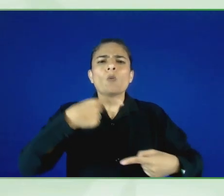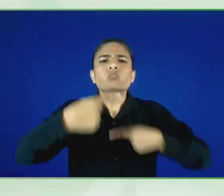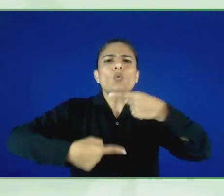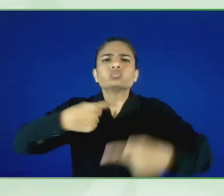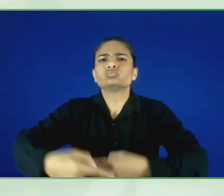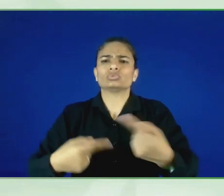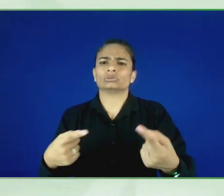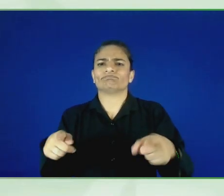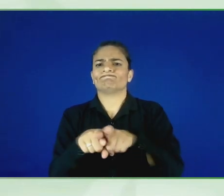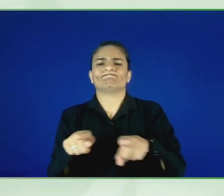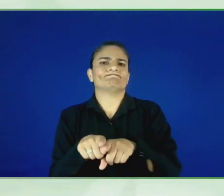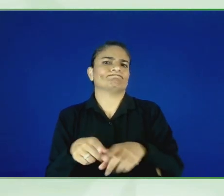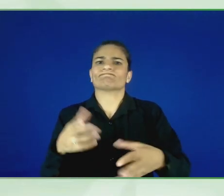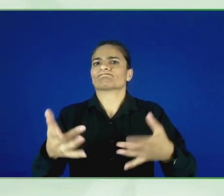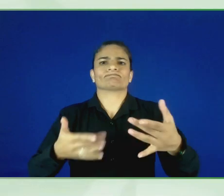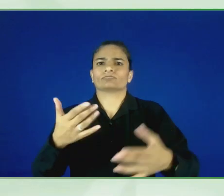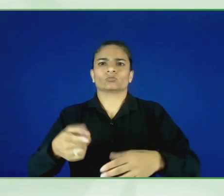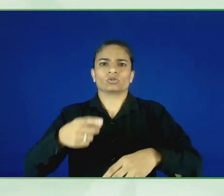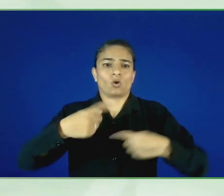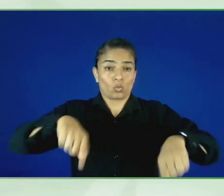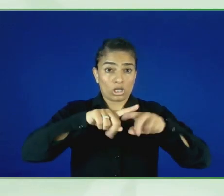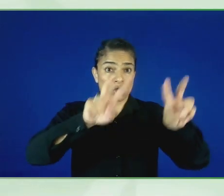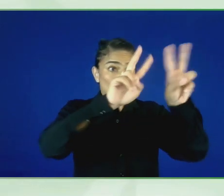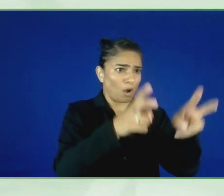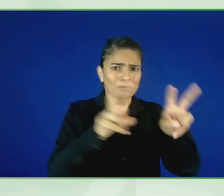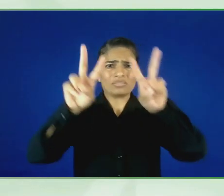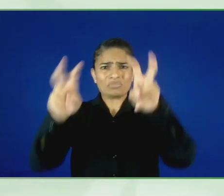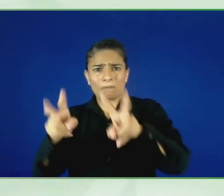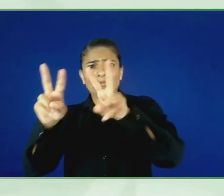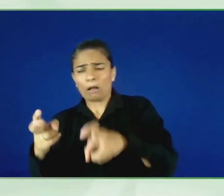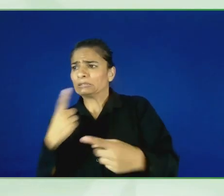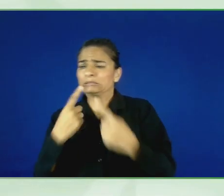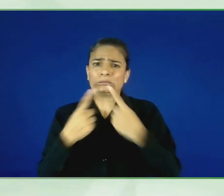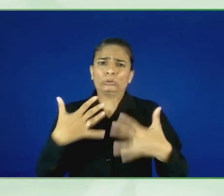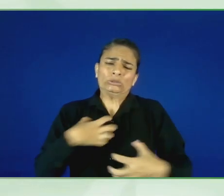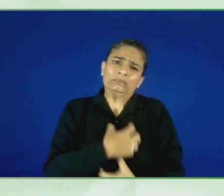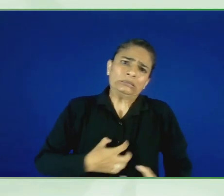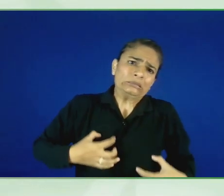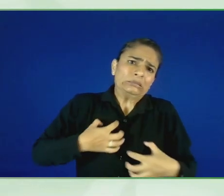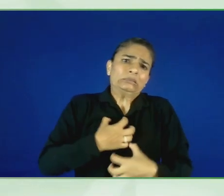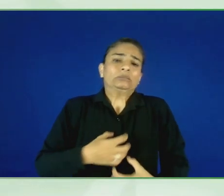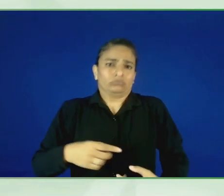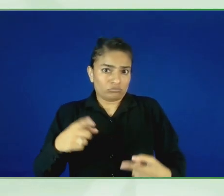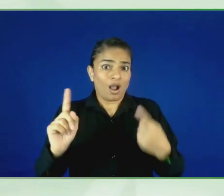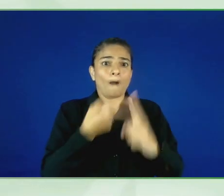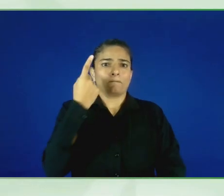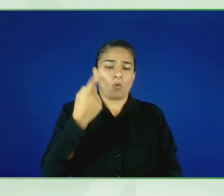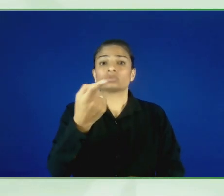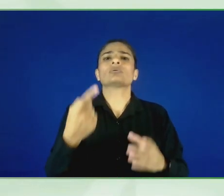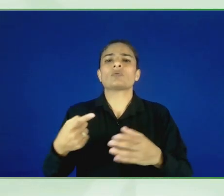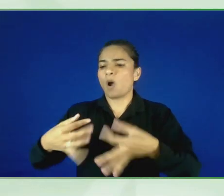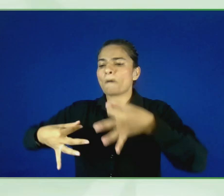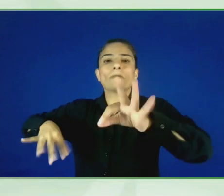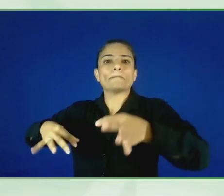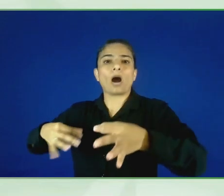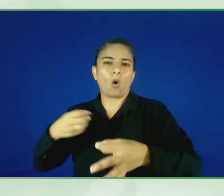paper that you have published and also we have published. I think this is a very important tool. And the last area, and then I'm finished,